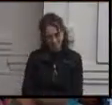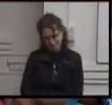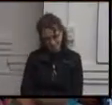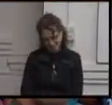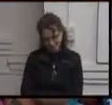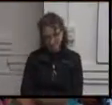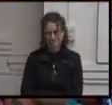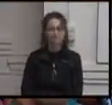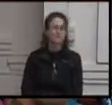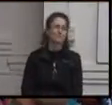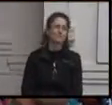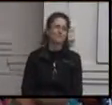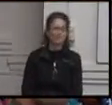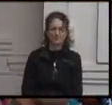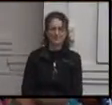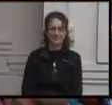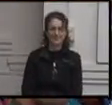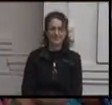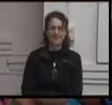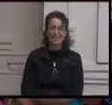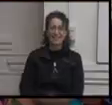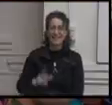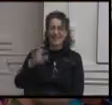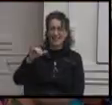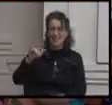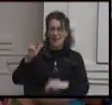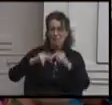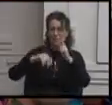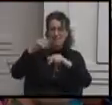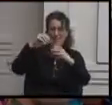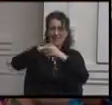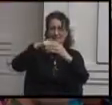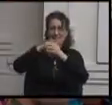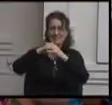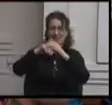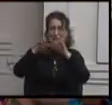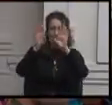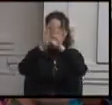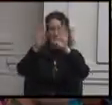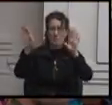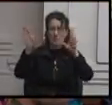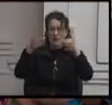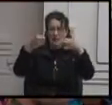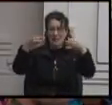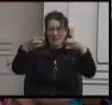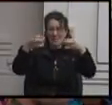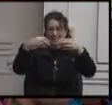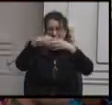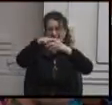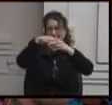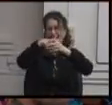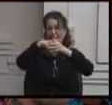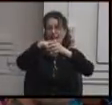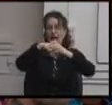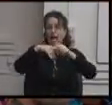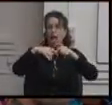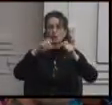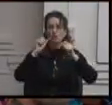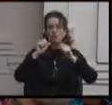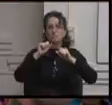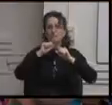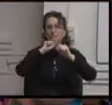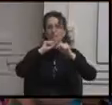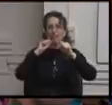tell you what the real compact of what's in that side of that, inside the walls, but it might be some aluminum and glass bottles that might be down inside